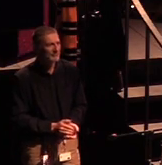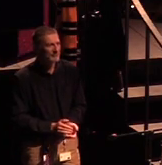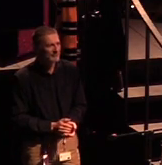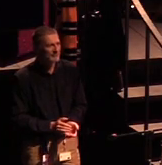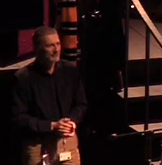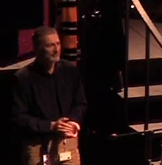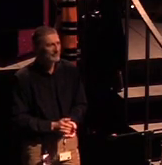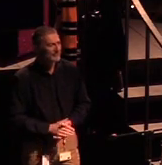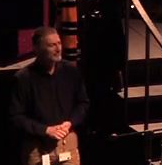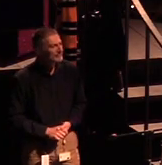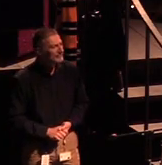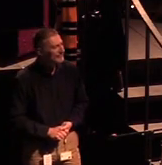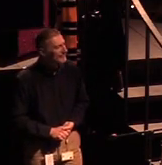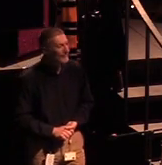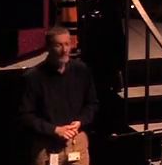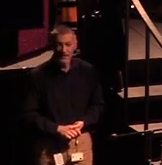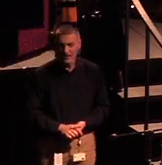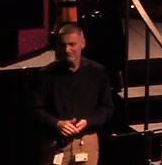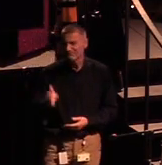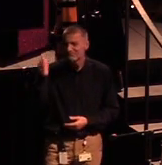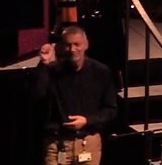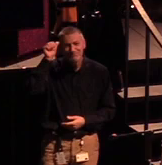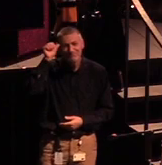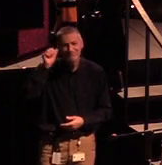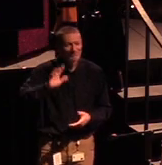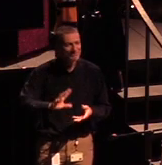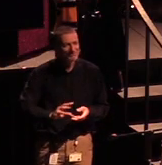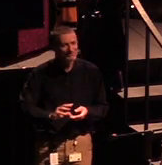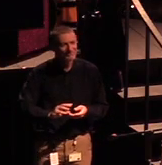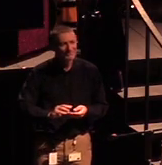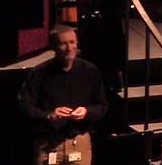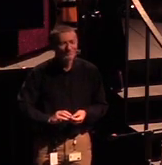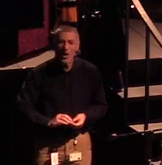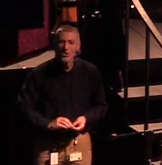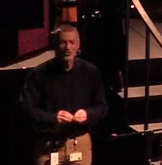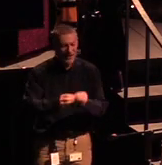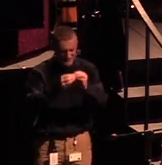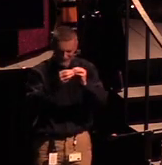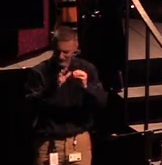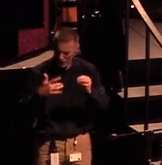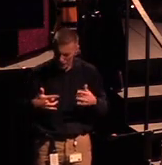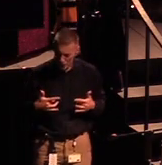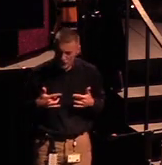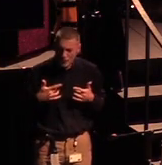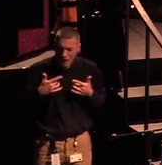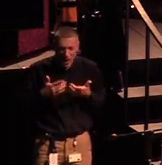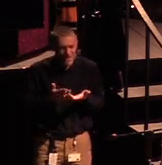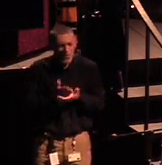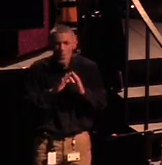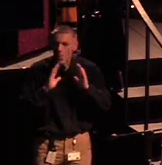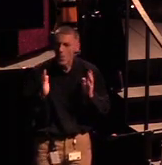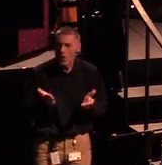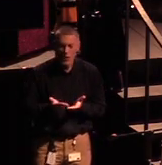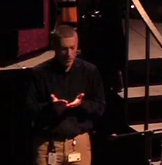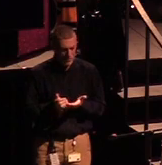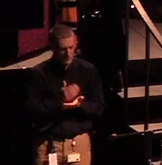and we know how creativity thrives across the world because different artists